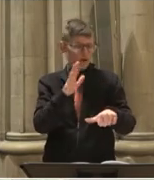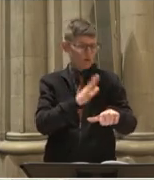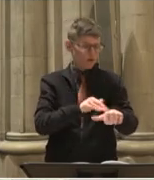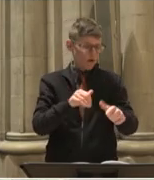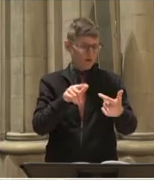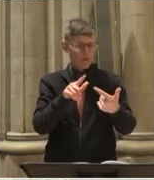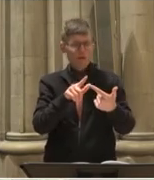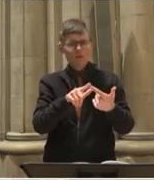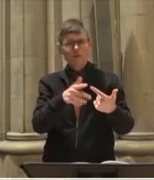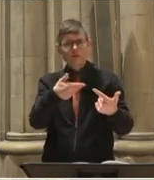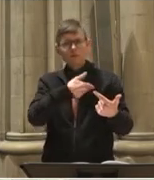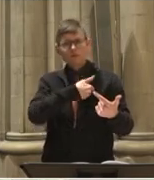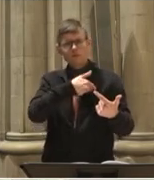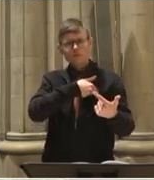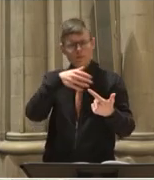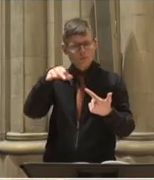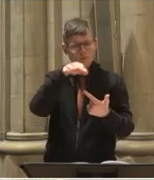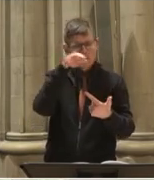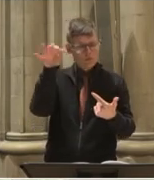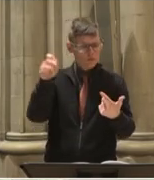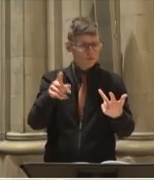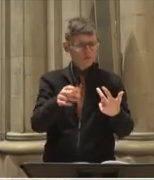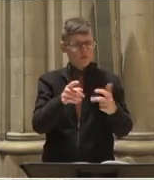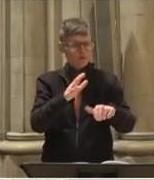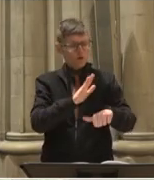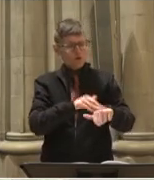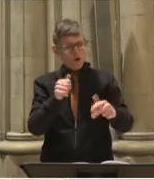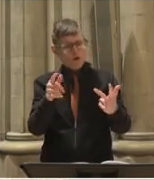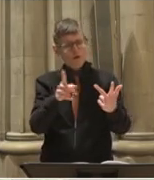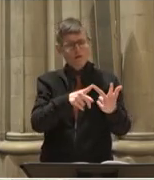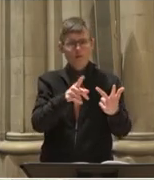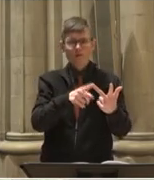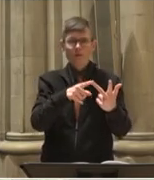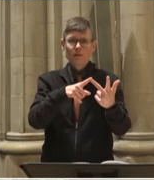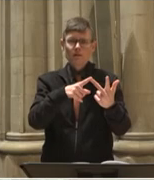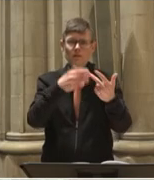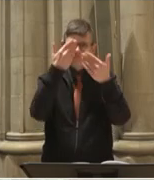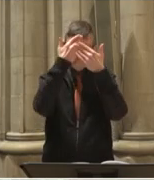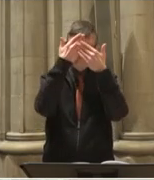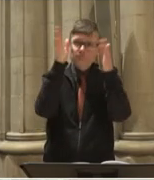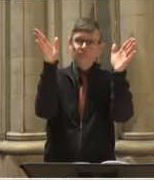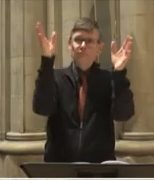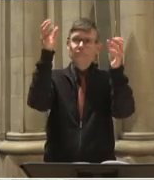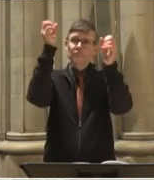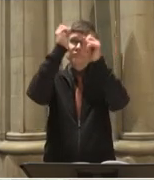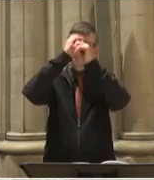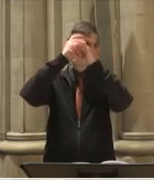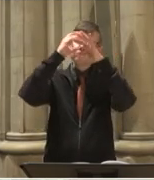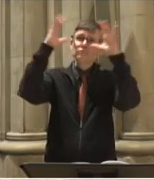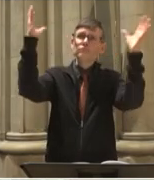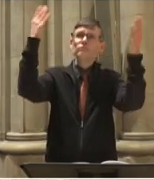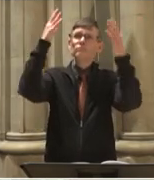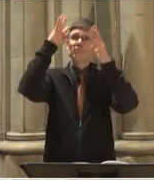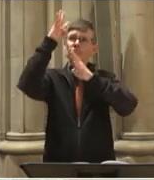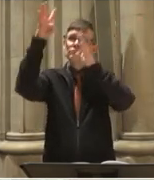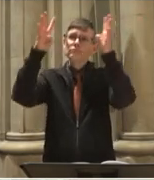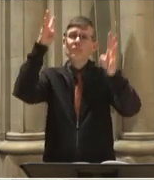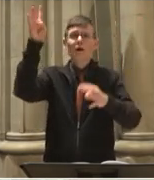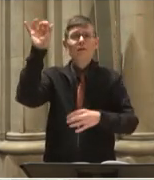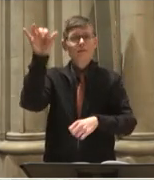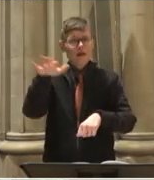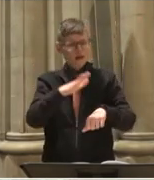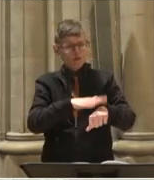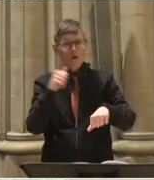our souls, a call to our imagination. A call that